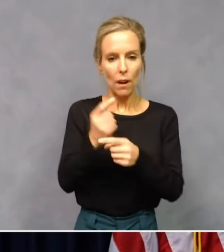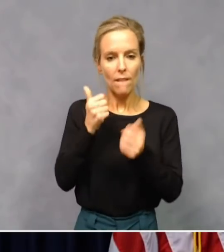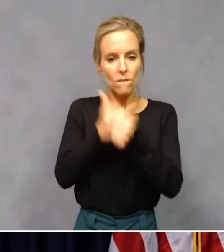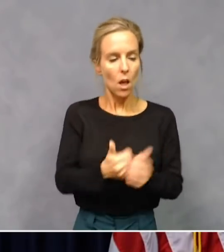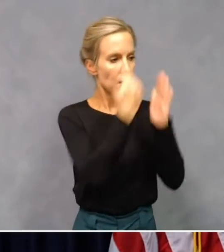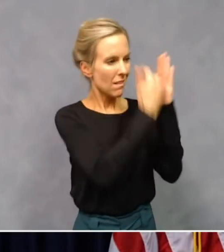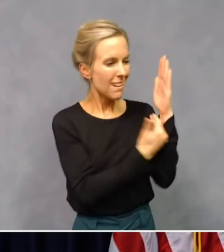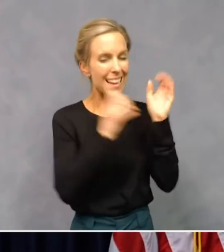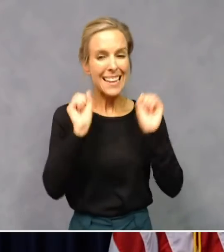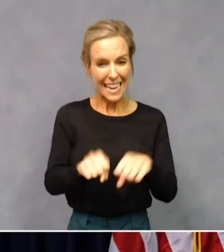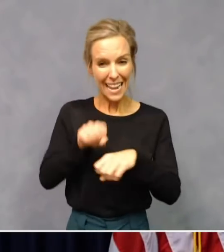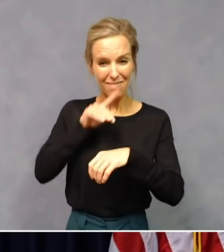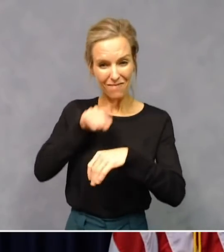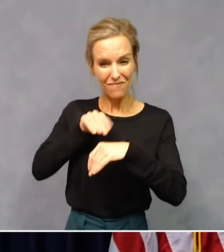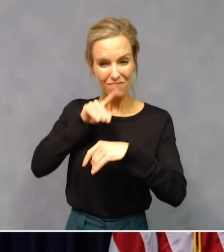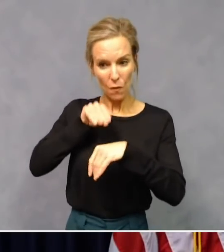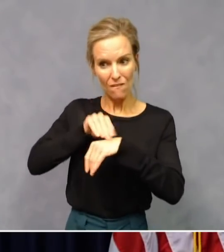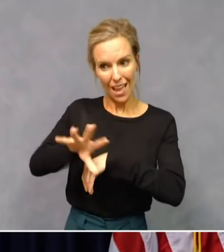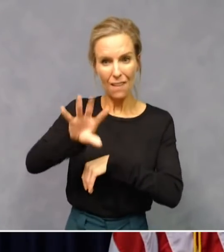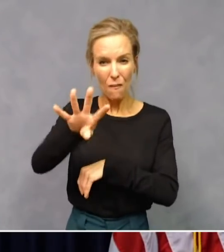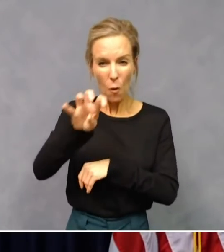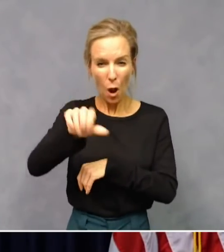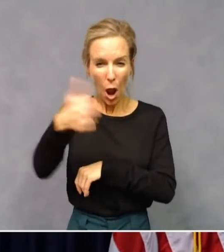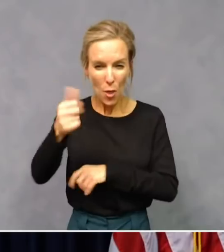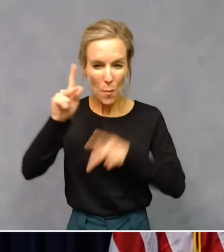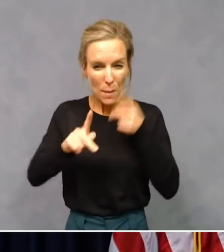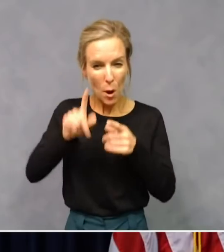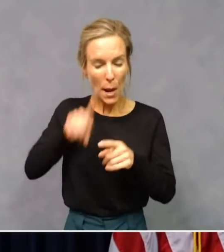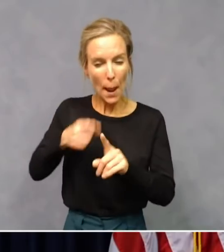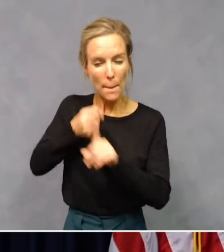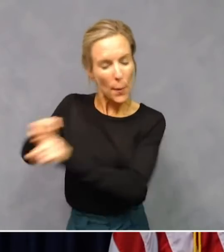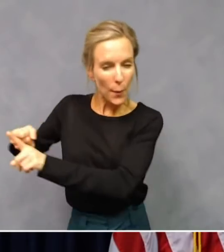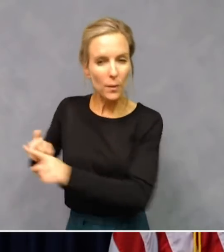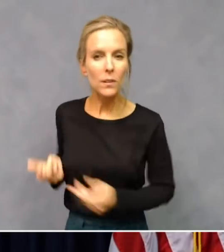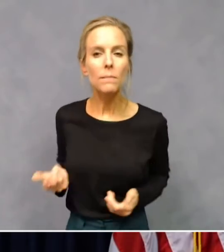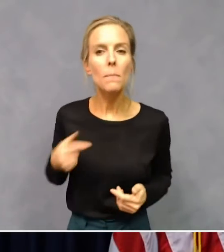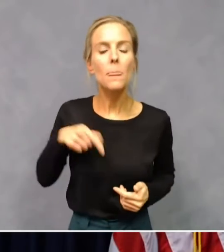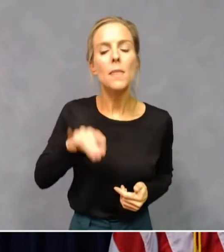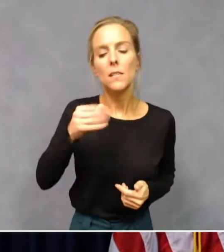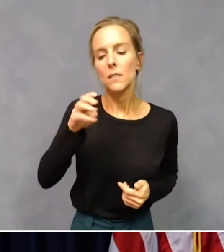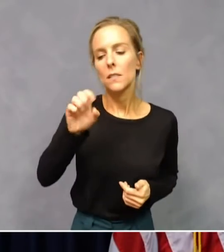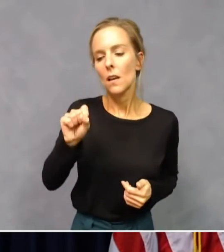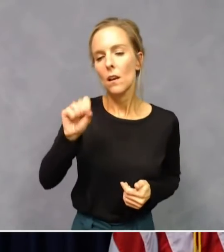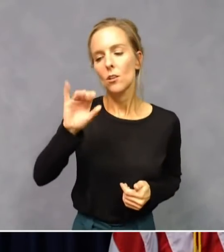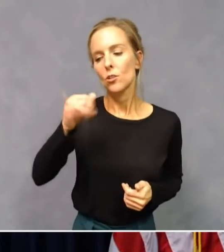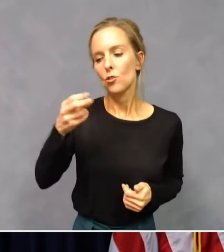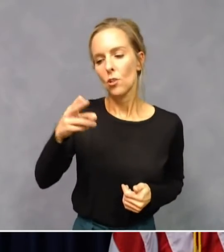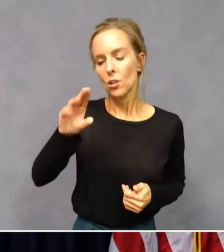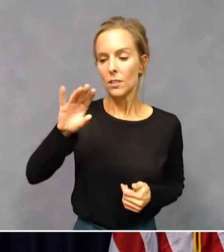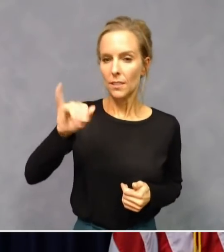be reckless. Do your part. Josh James from WUKY.